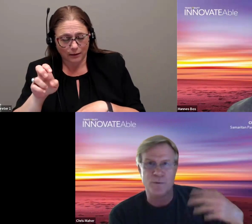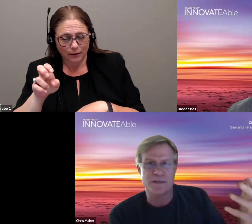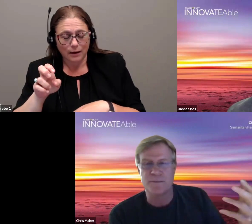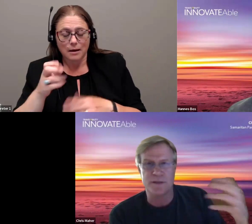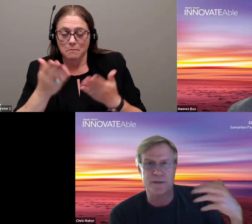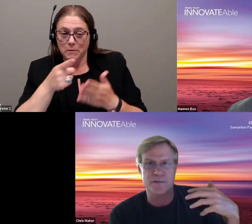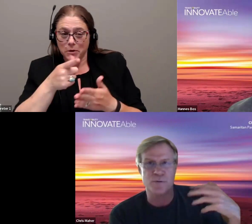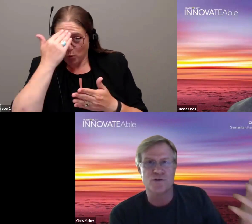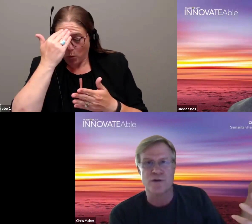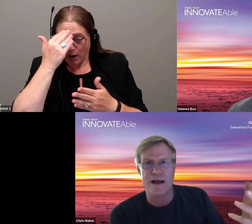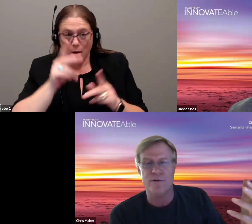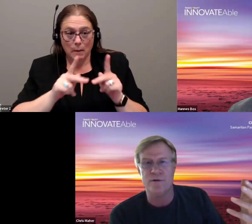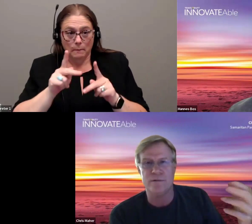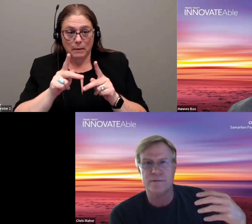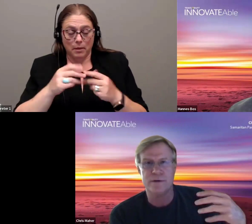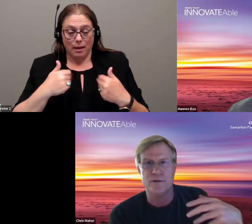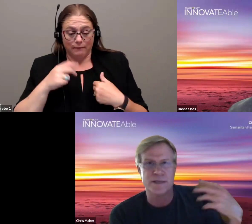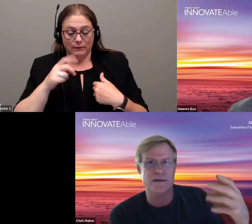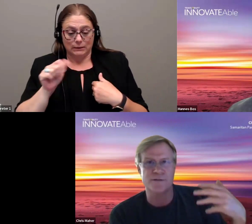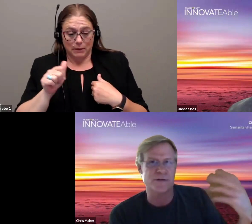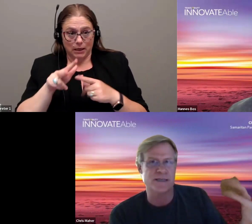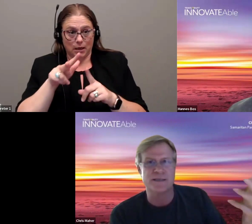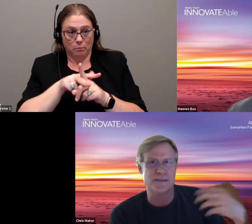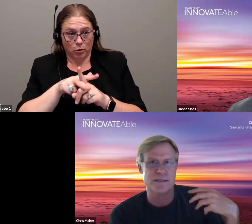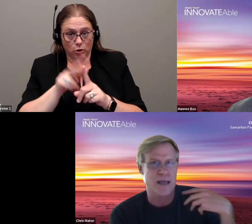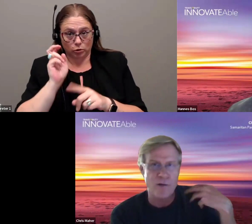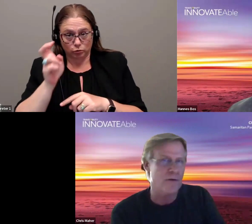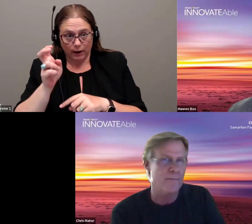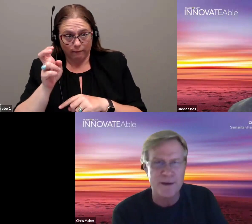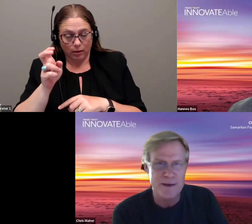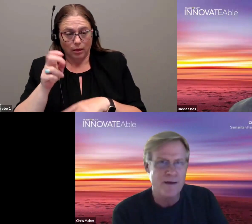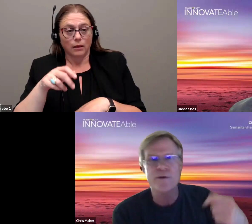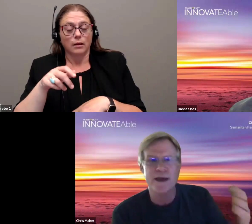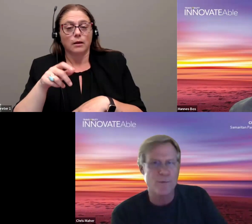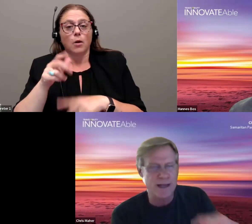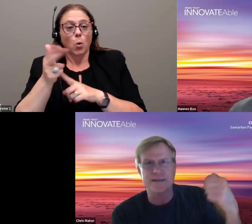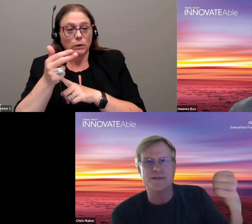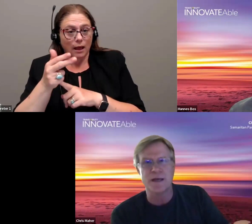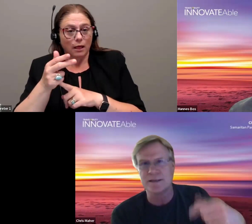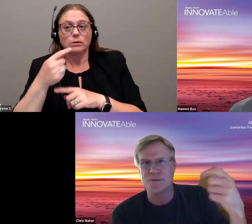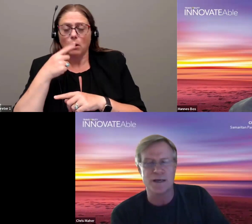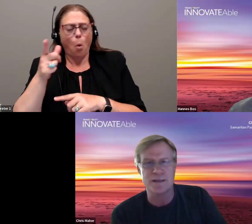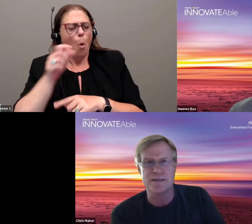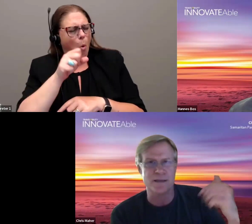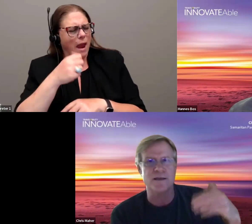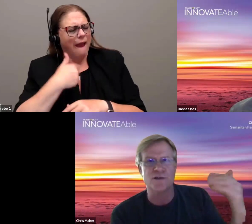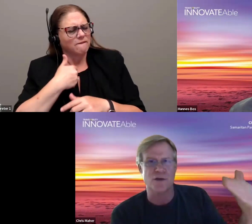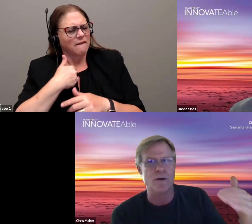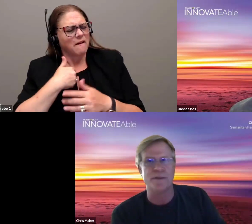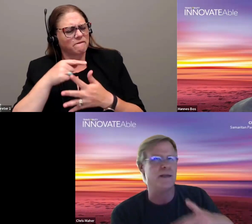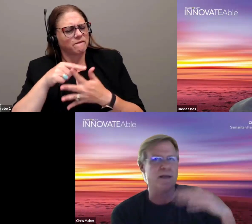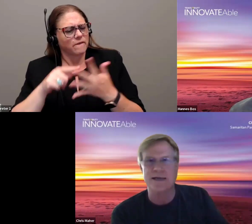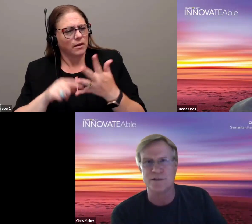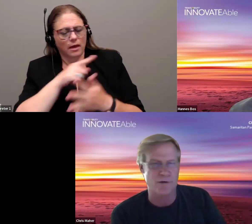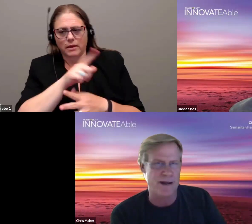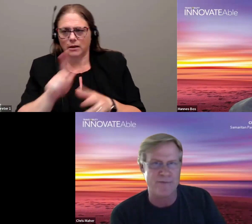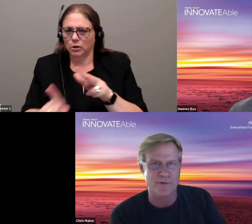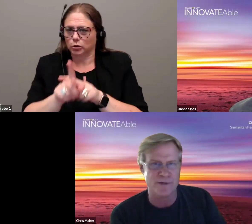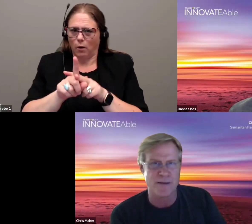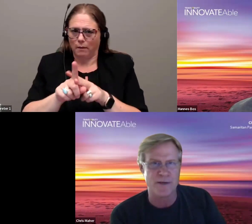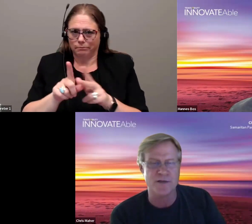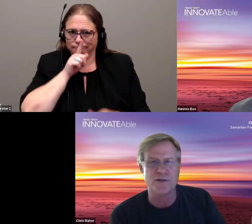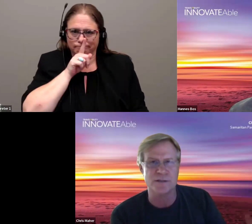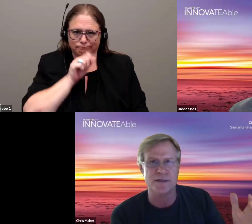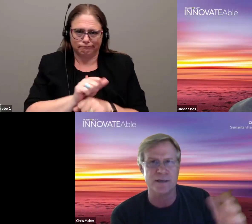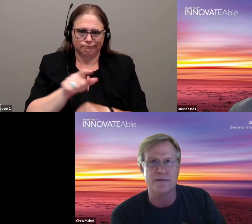when people with disabilities book travel, the hotels or destinations tell them, oh yeah, we got this, we got this, we got this. And then they show up and they actually don't have